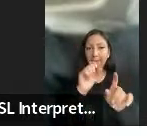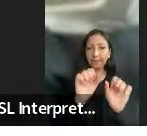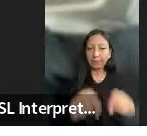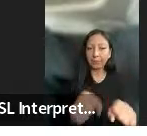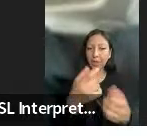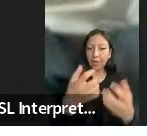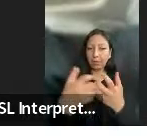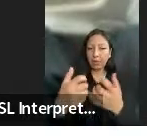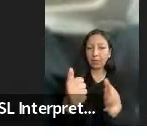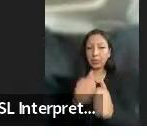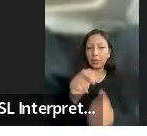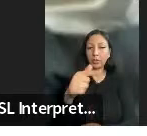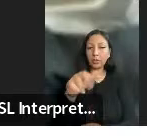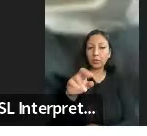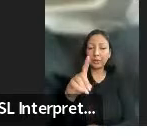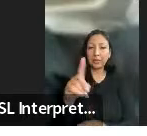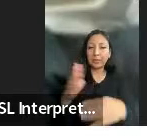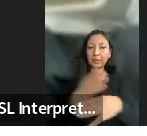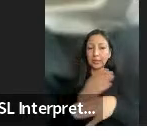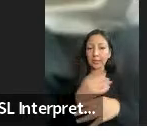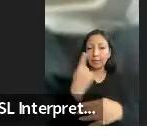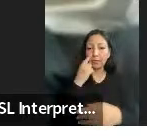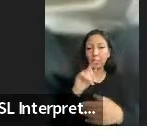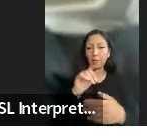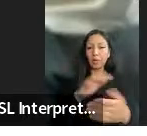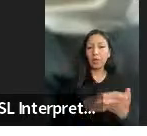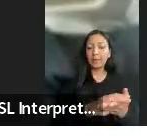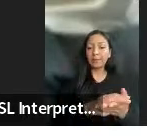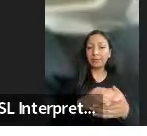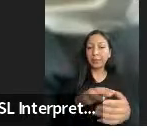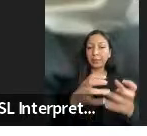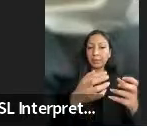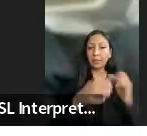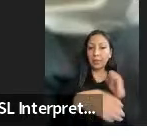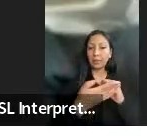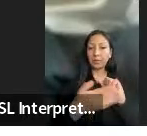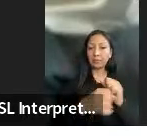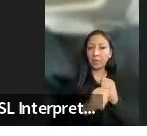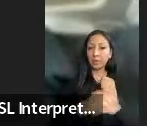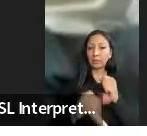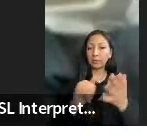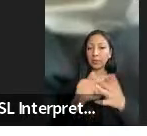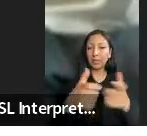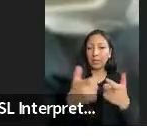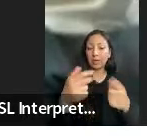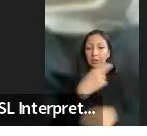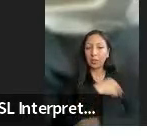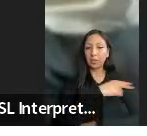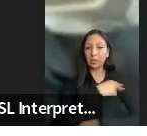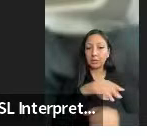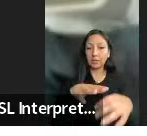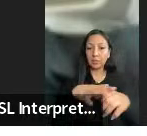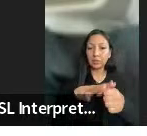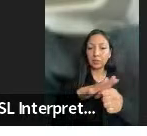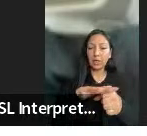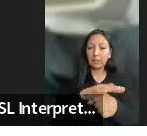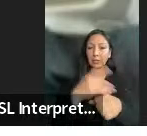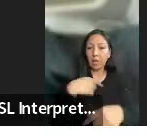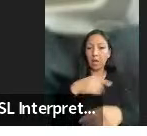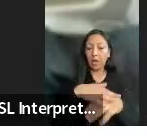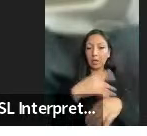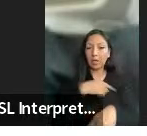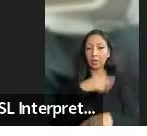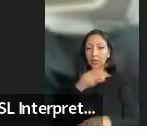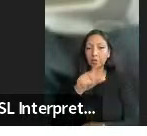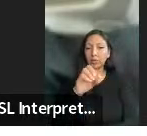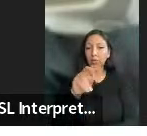scale installation to commercial? Like, for example, we have a large hospital campus that is in R5 zoning, but since